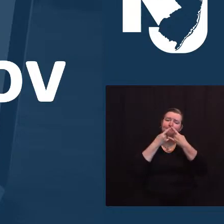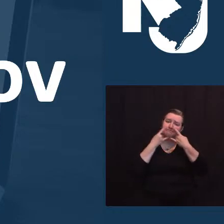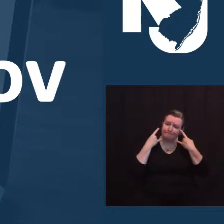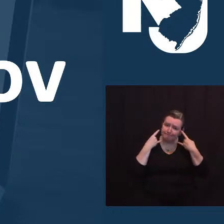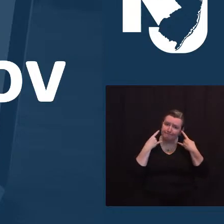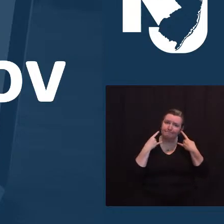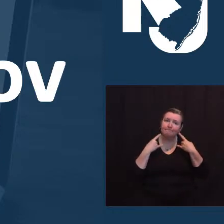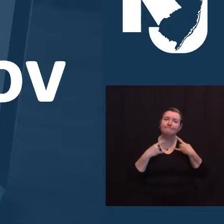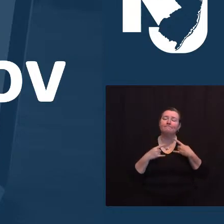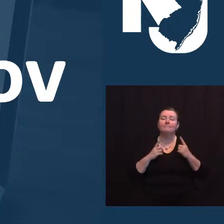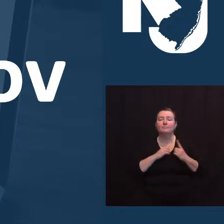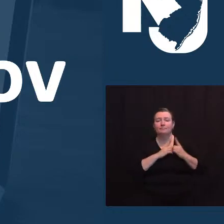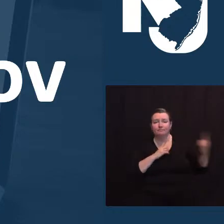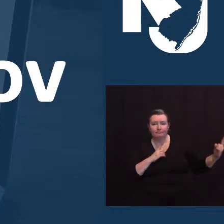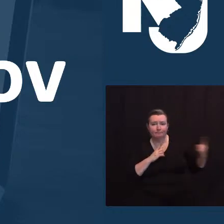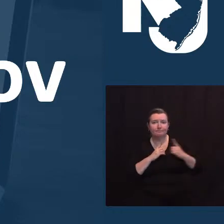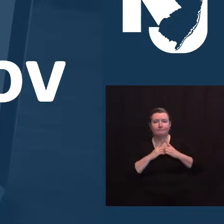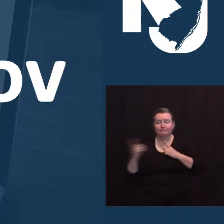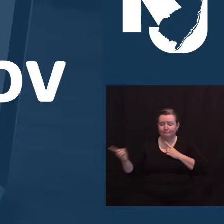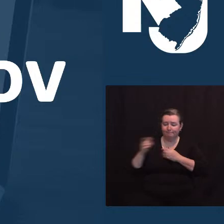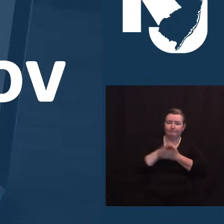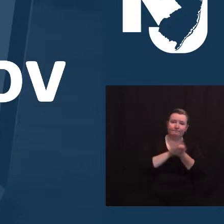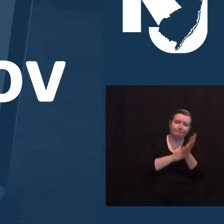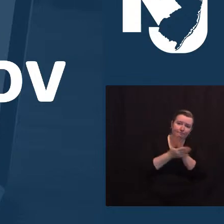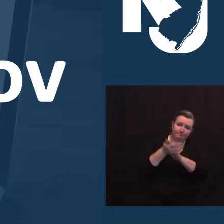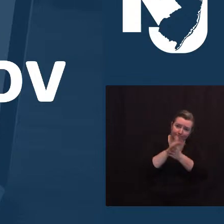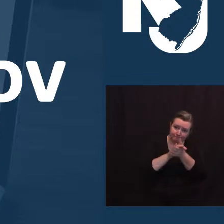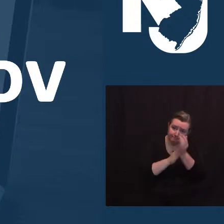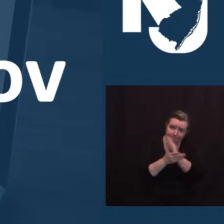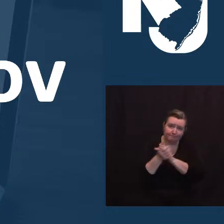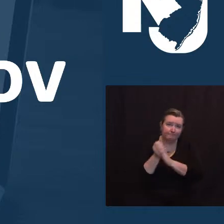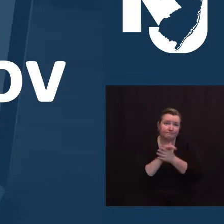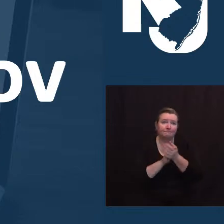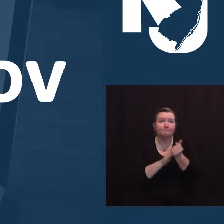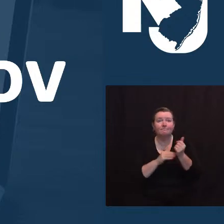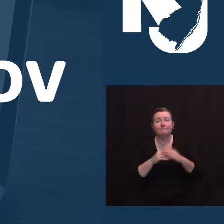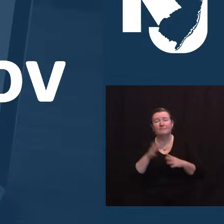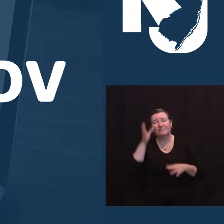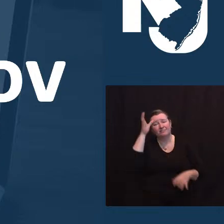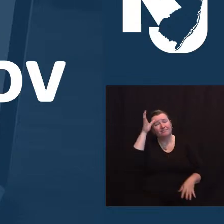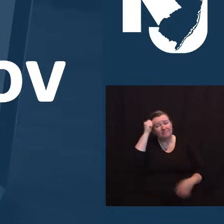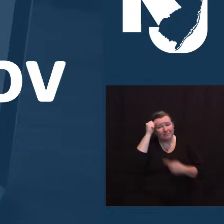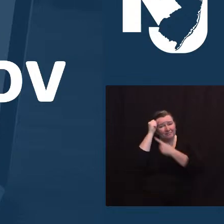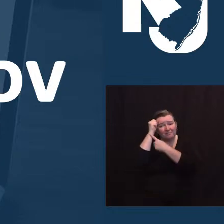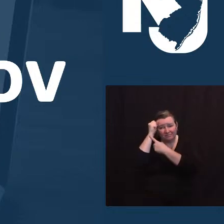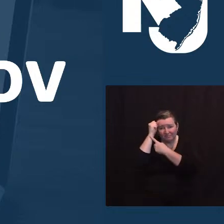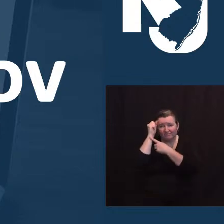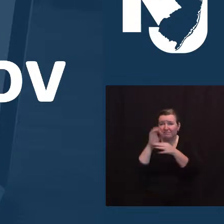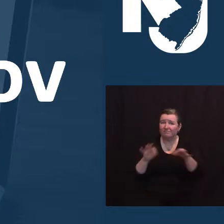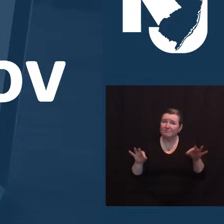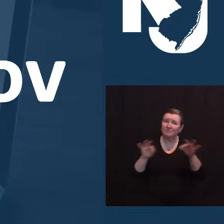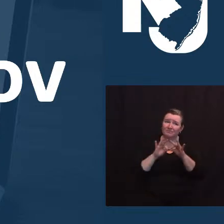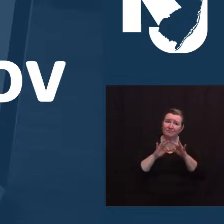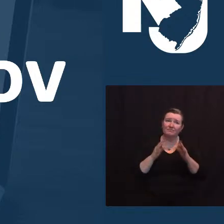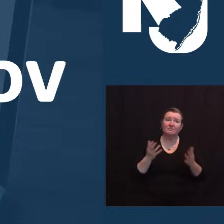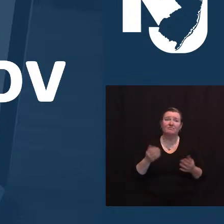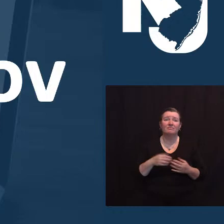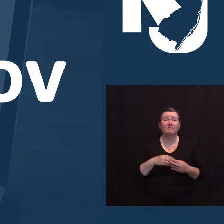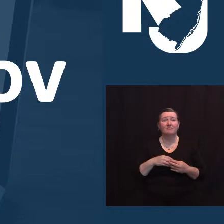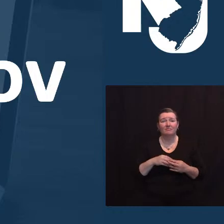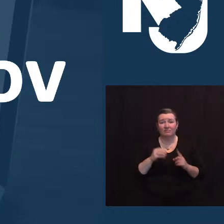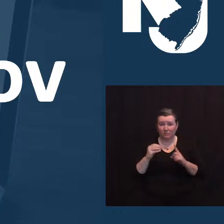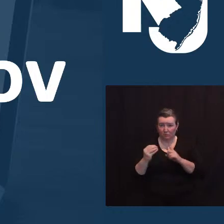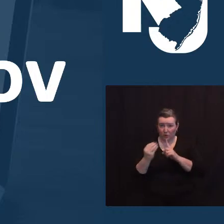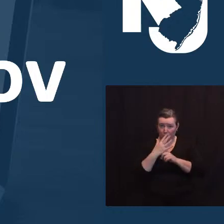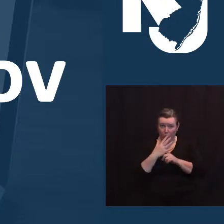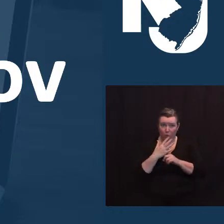social distancing, washing our hands with soap and water, and using common sense. Take yourself off the field if you've been exposed, if you